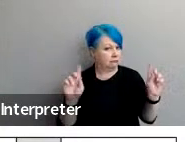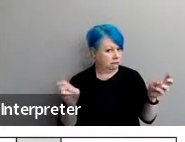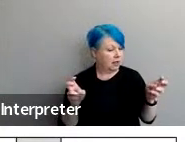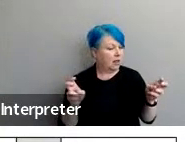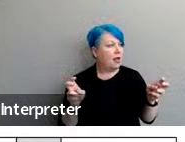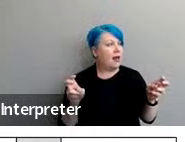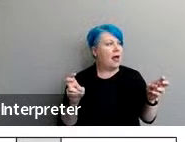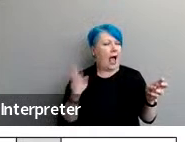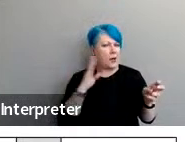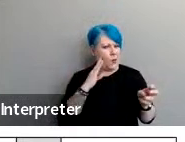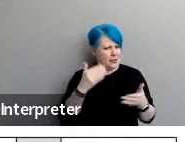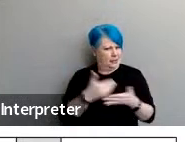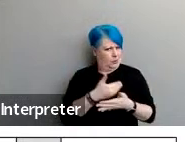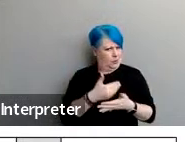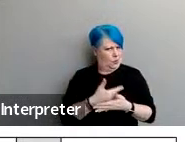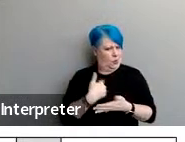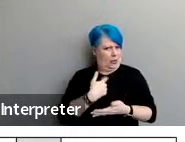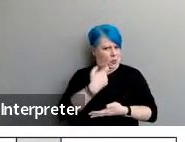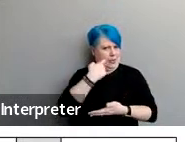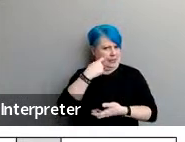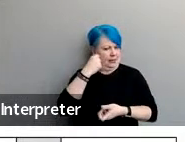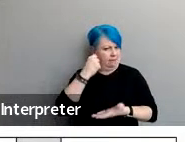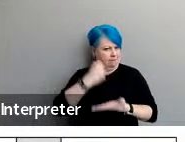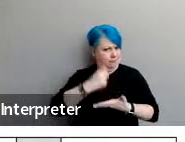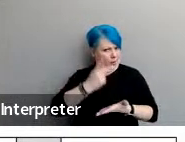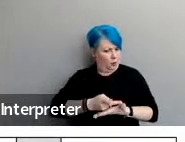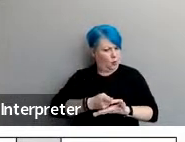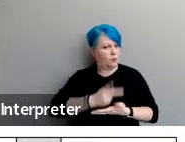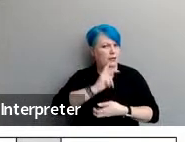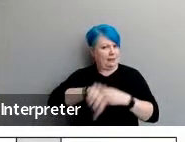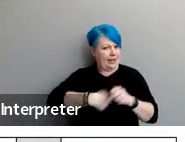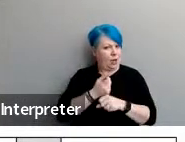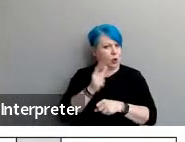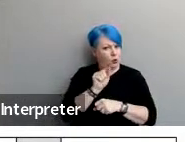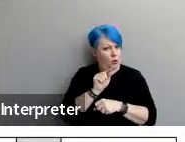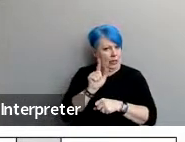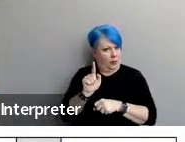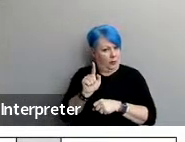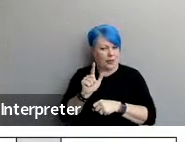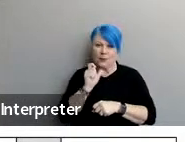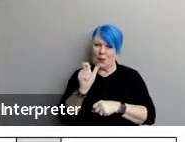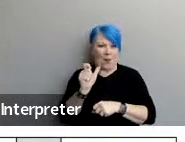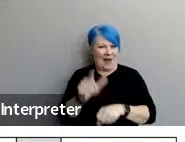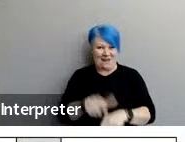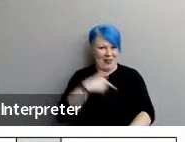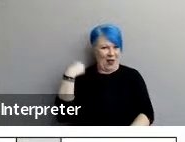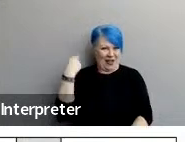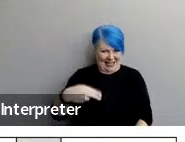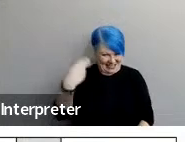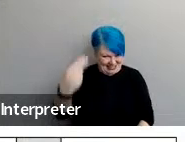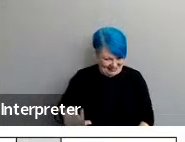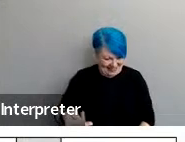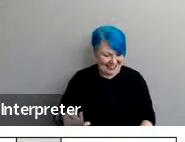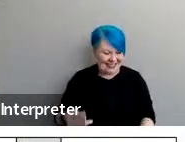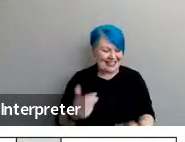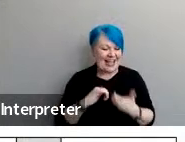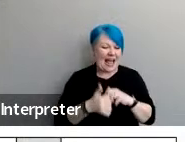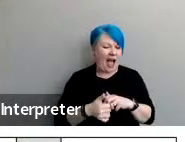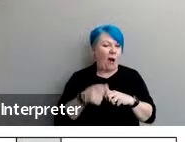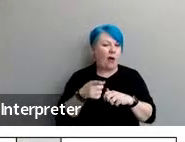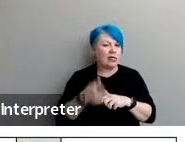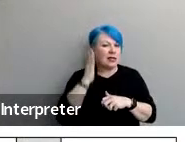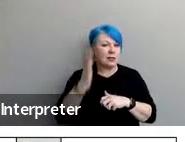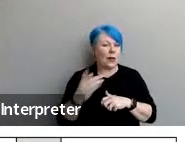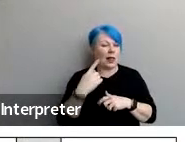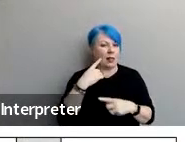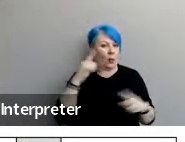that we approved in 21, so we don't have a long history at this point in reference to how this is actually going to